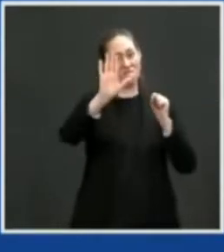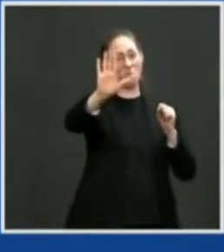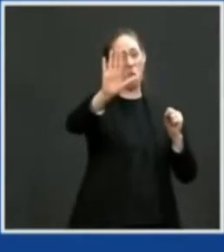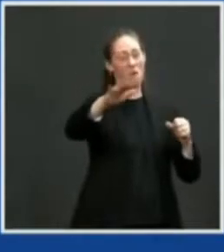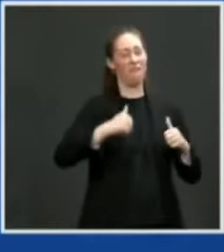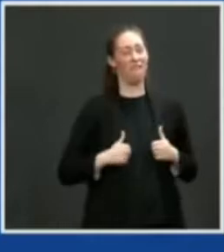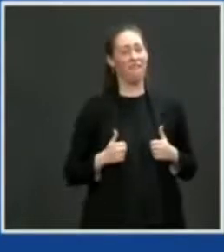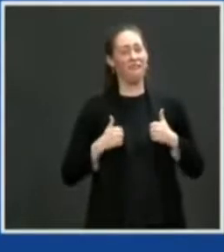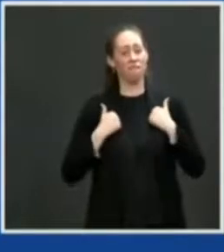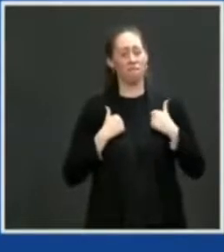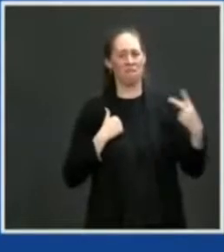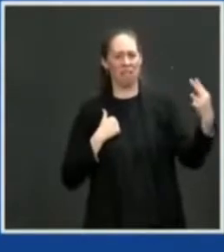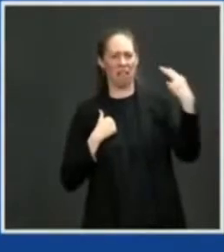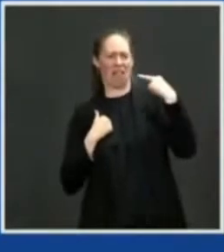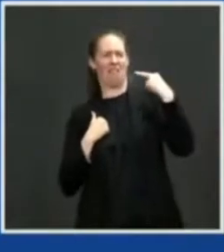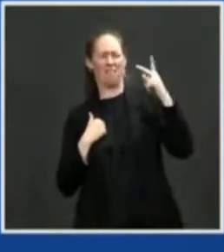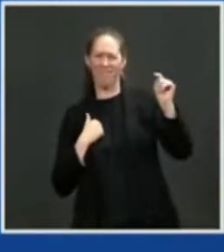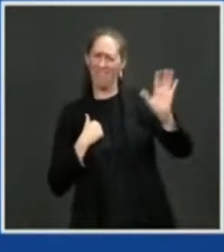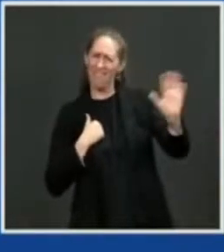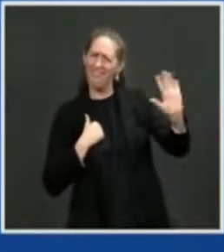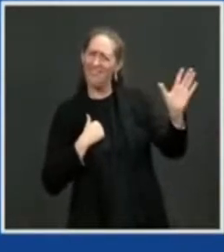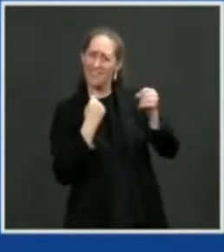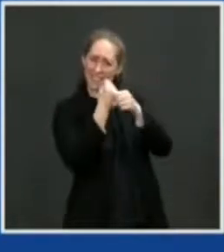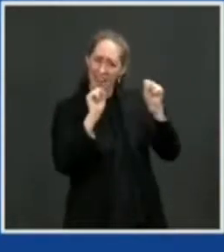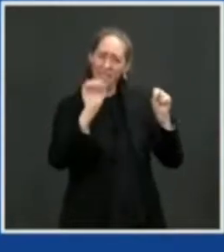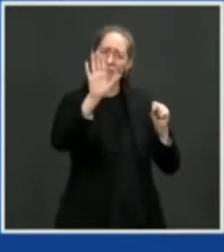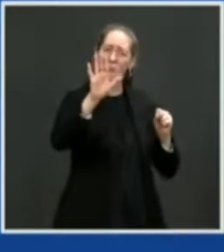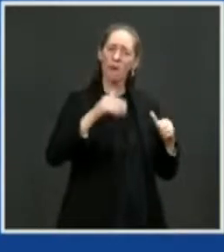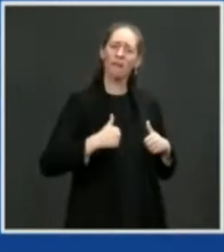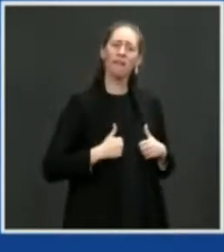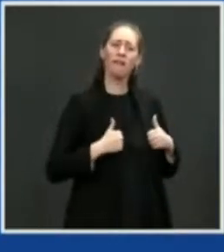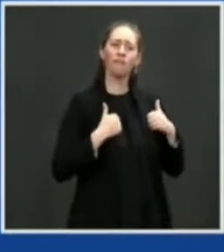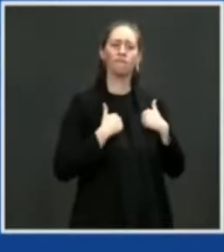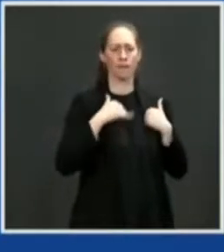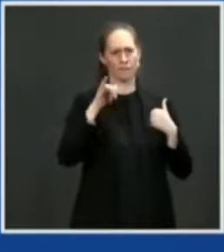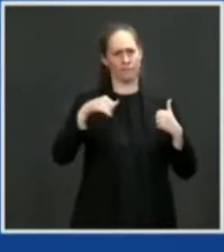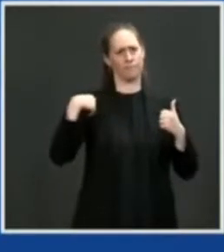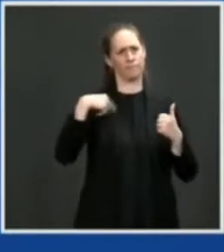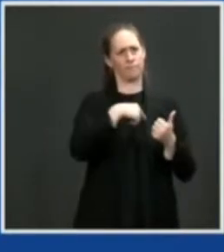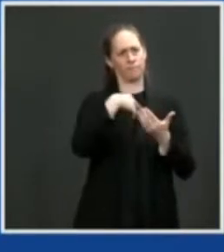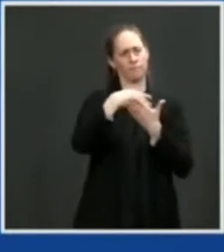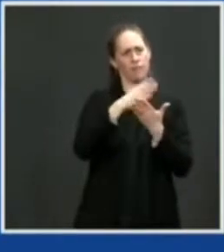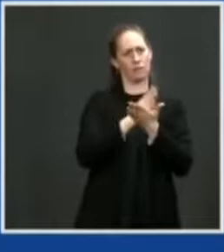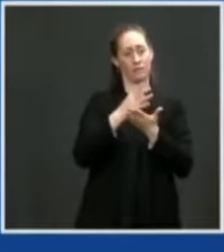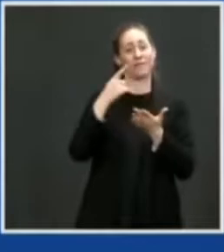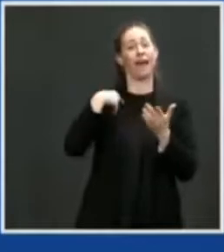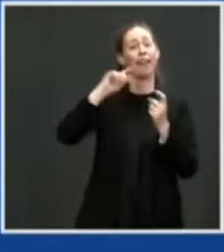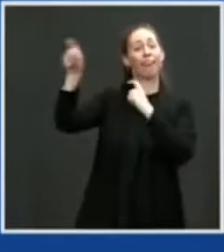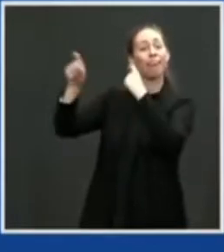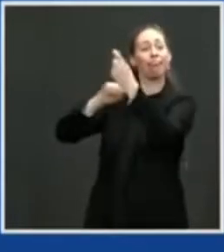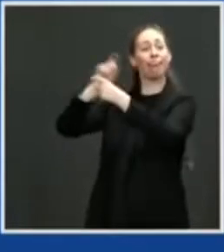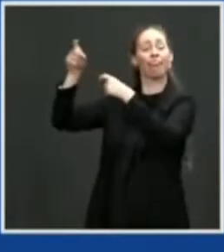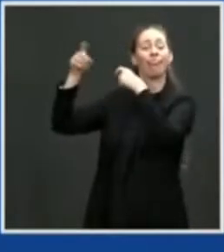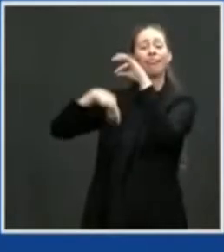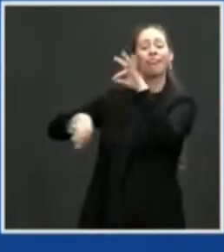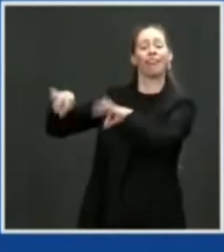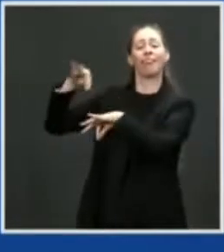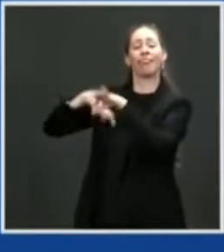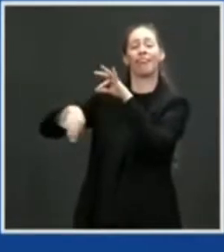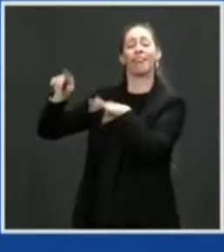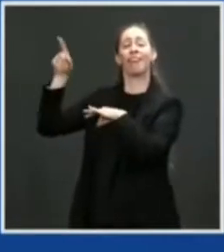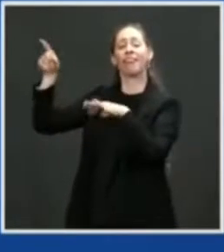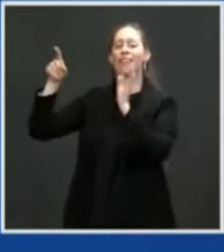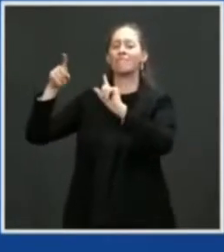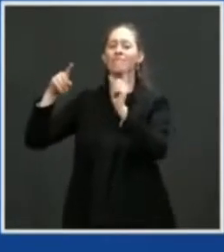When the federal budget is feathering the nest of the wealthiest Americans, feather in the 90 nest. of the Fortune 500 companies